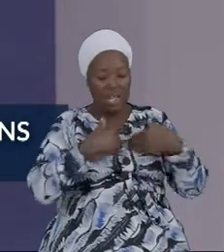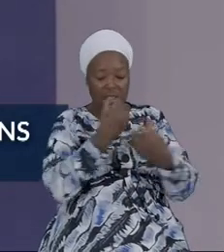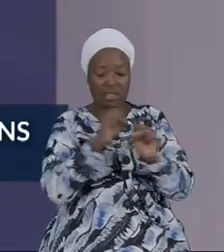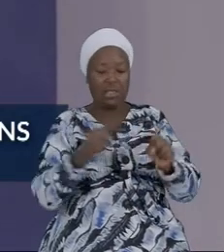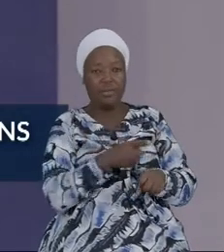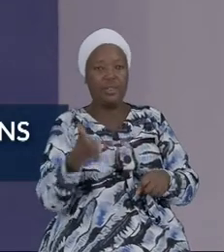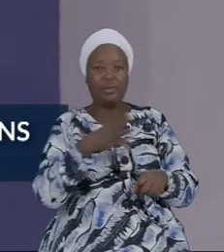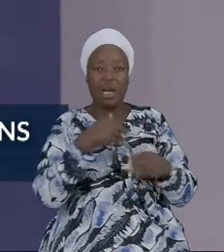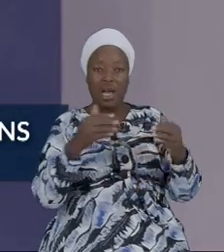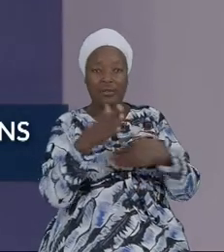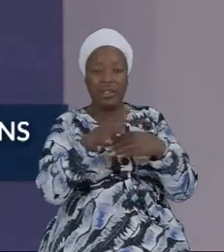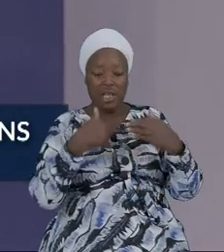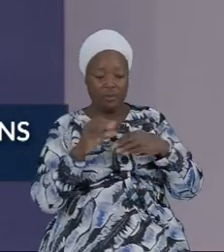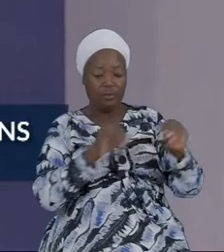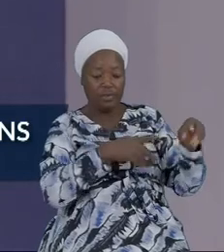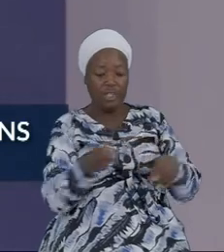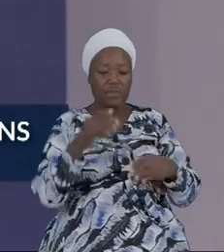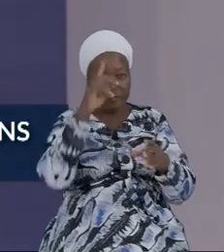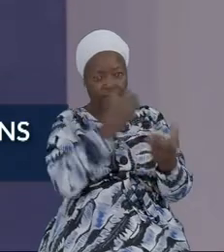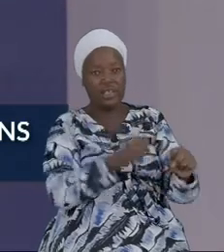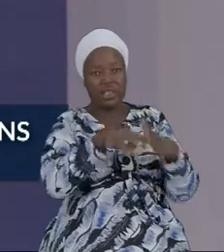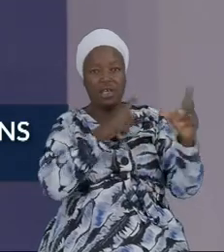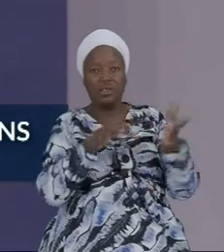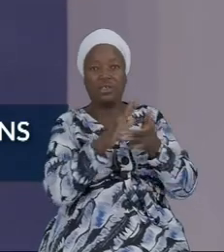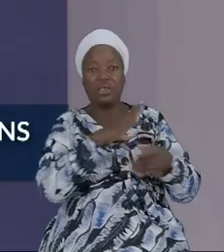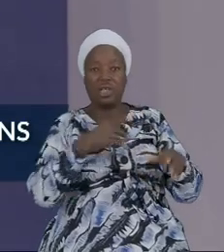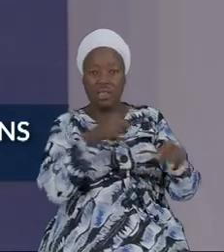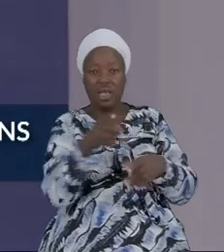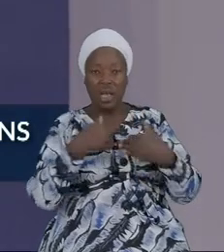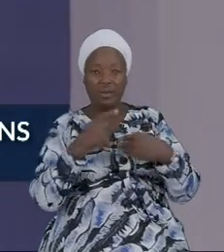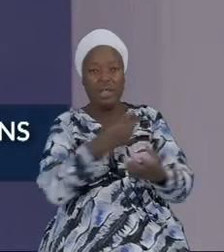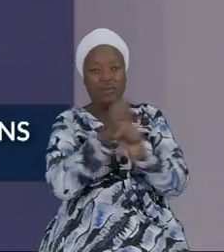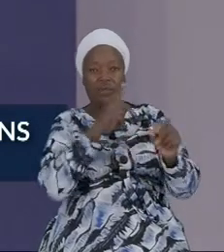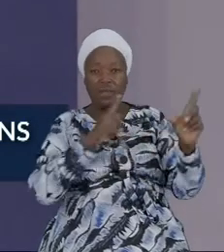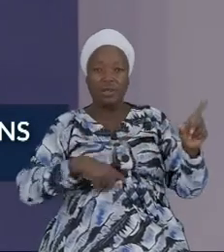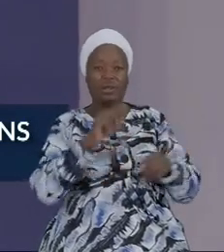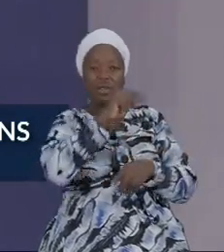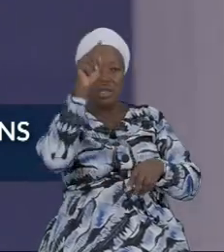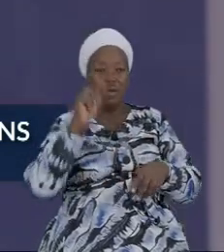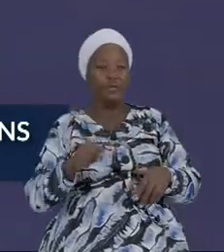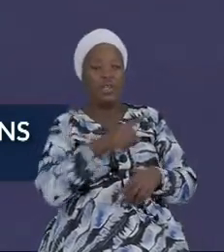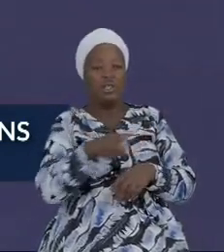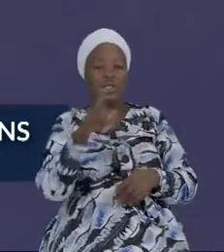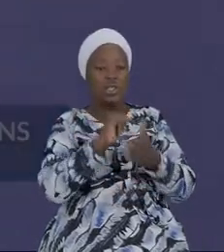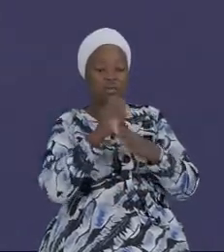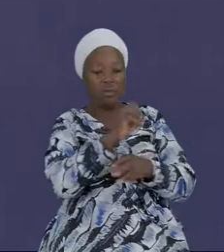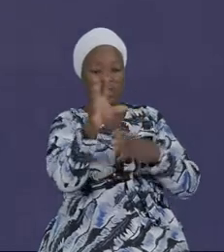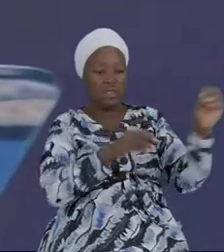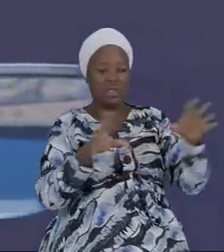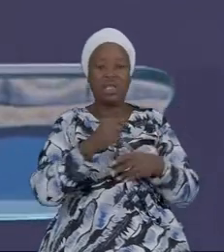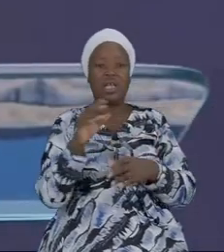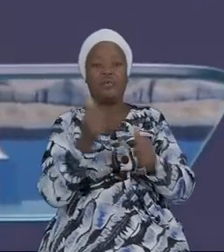after they put their faith in the Lord Jesus Christ and they have the salvation of the Lord, therefore they that were scattered